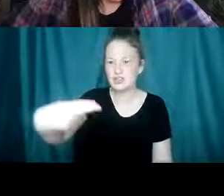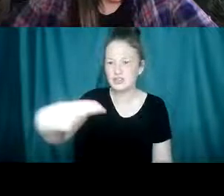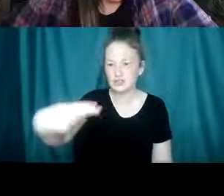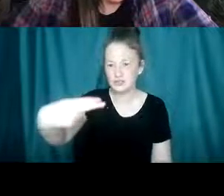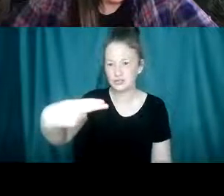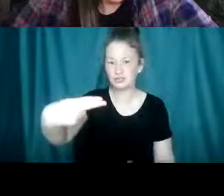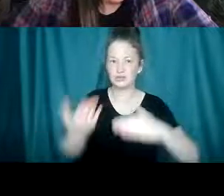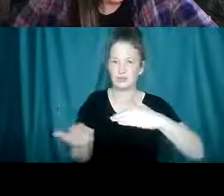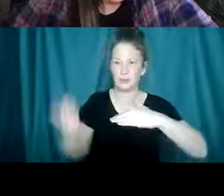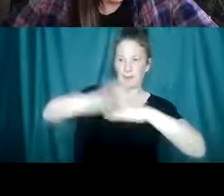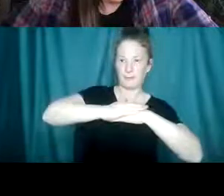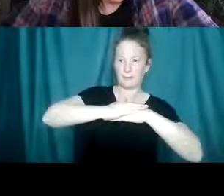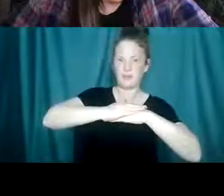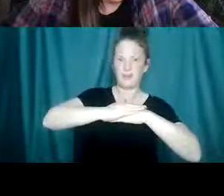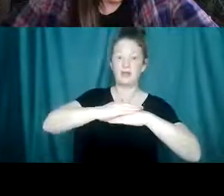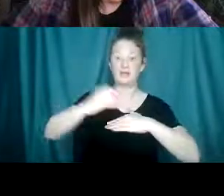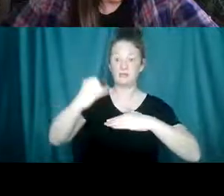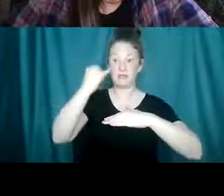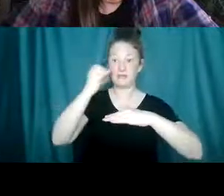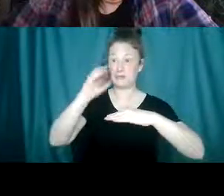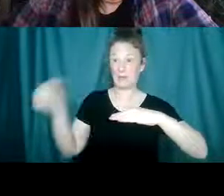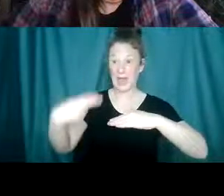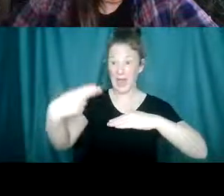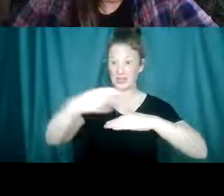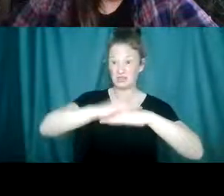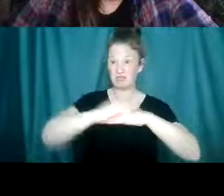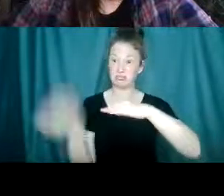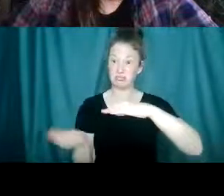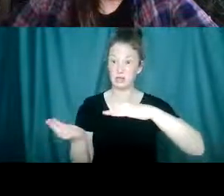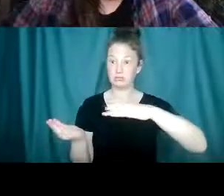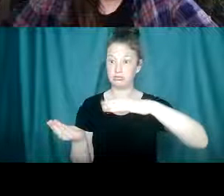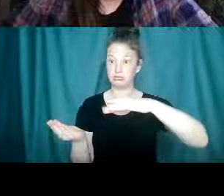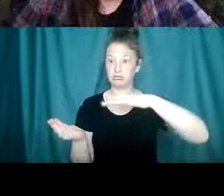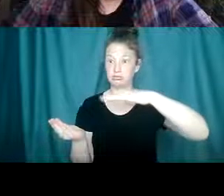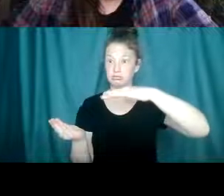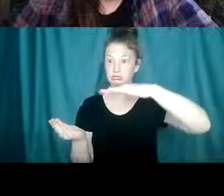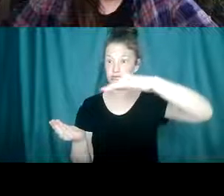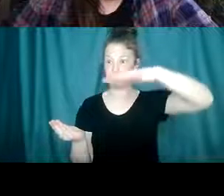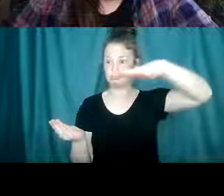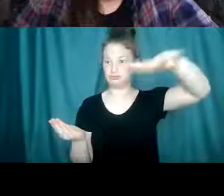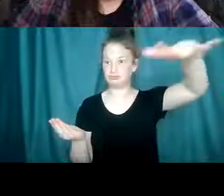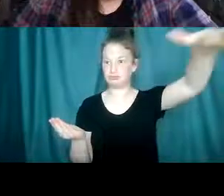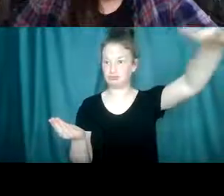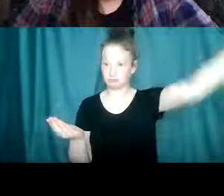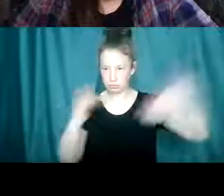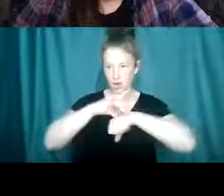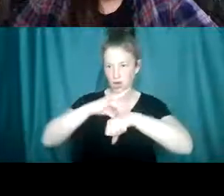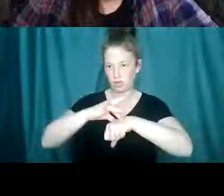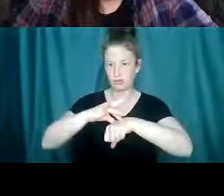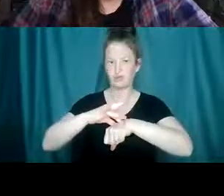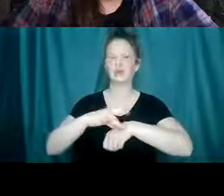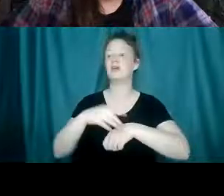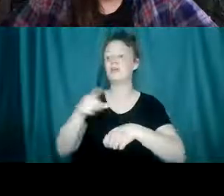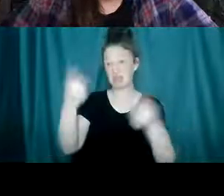don't have this, the oil and gas will just keep moving up and seep through the earth. And this happens